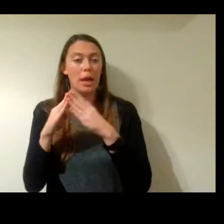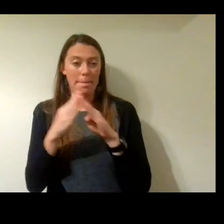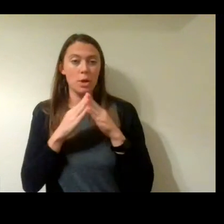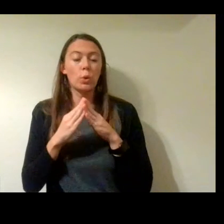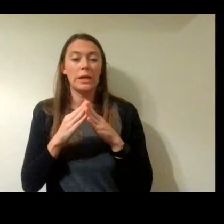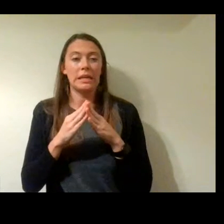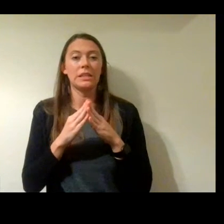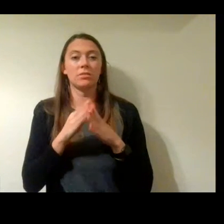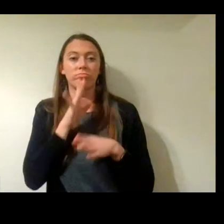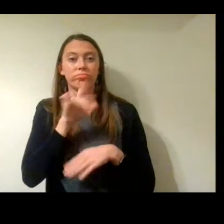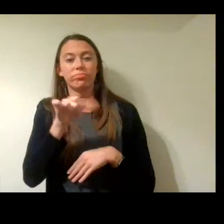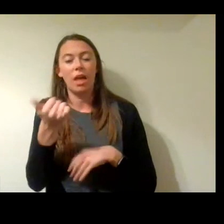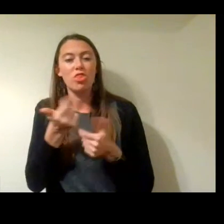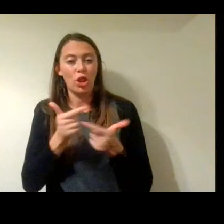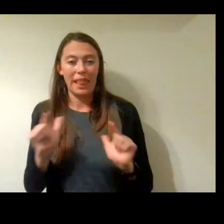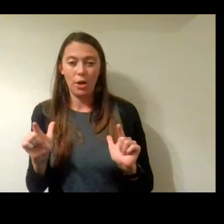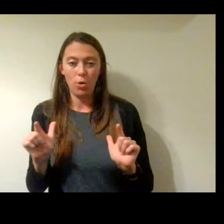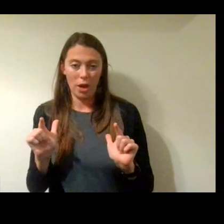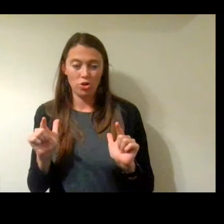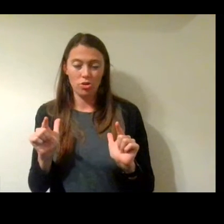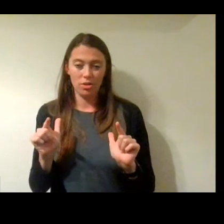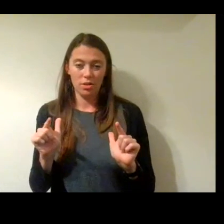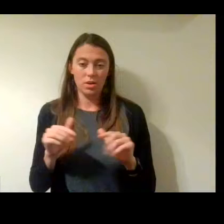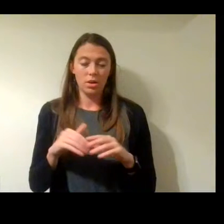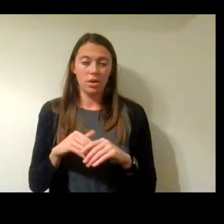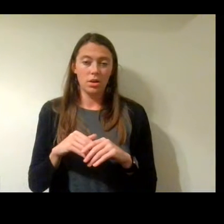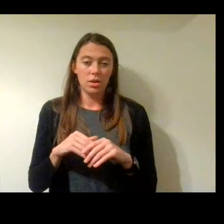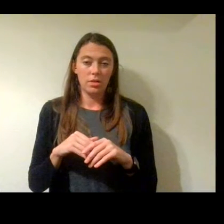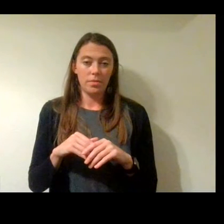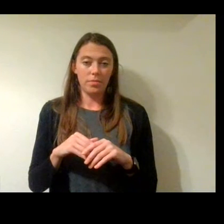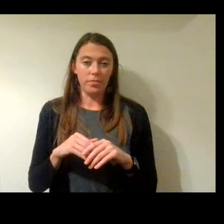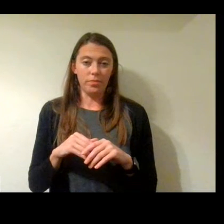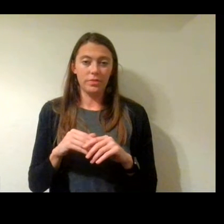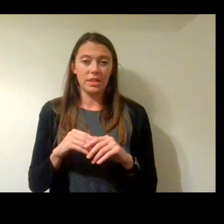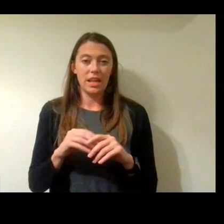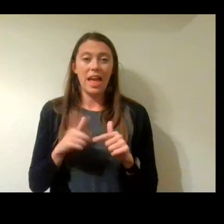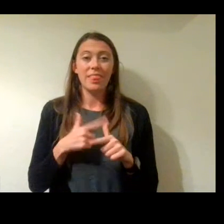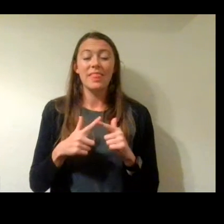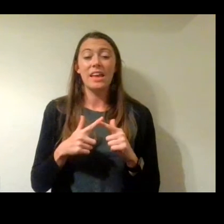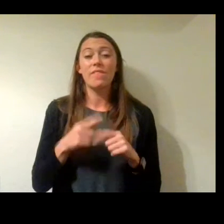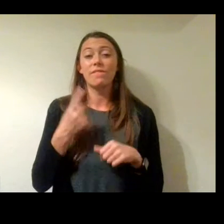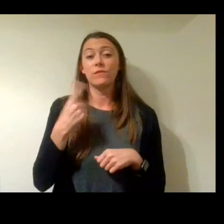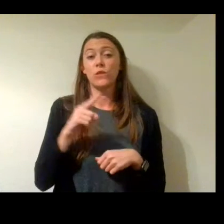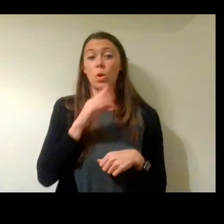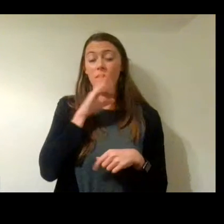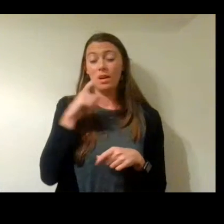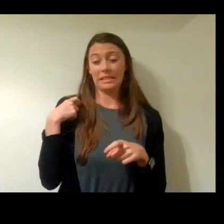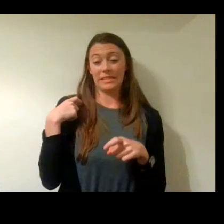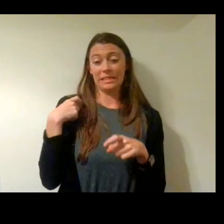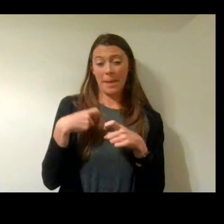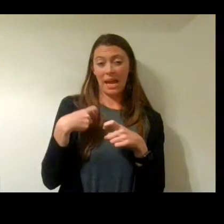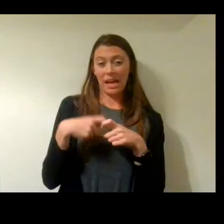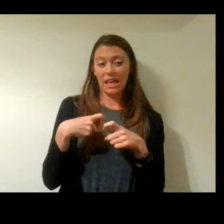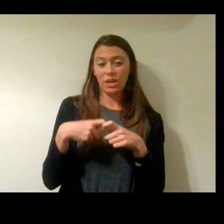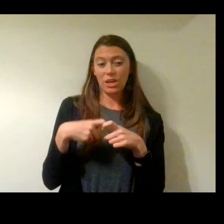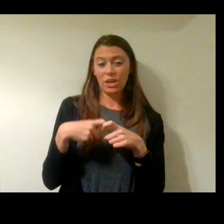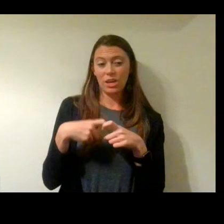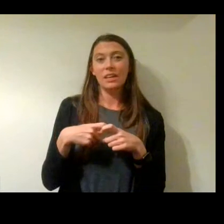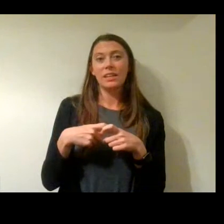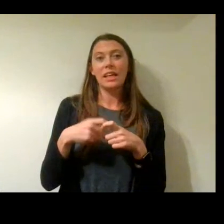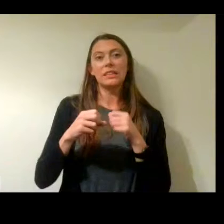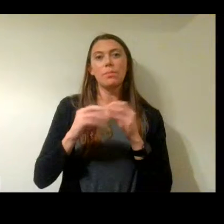And also with the Spanish, it takes